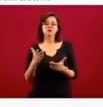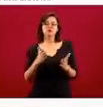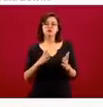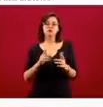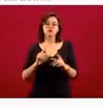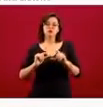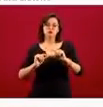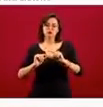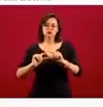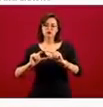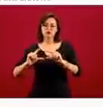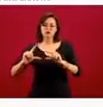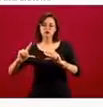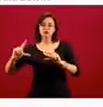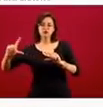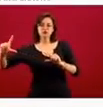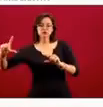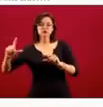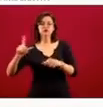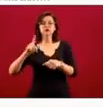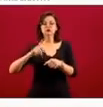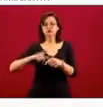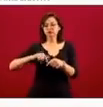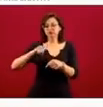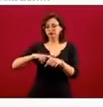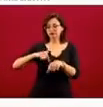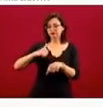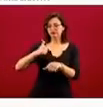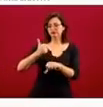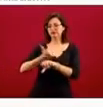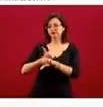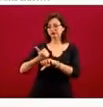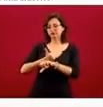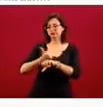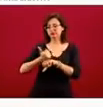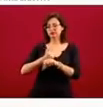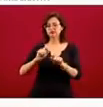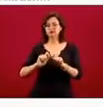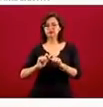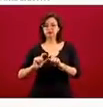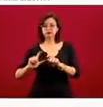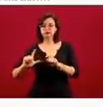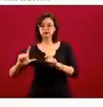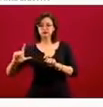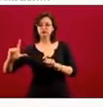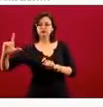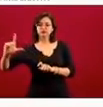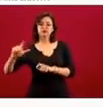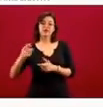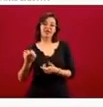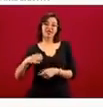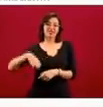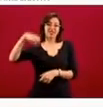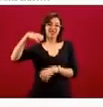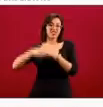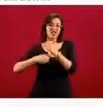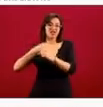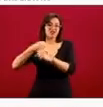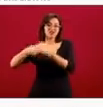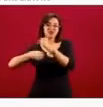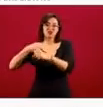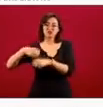and those cases have also concentrated. Those cases are represented by the yellow